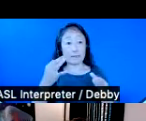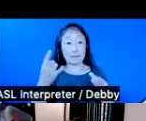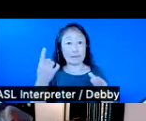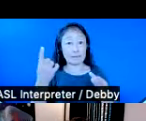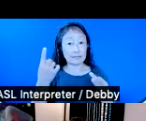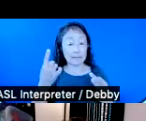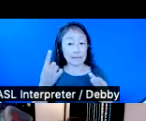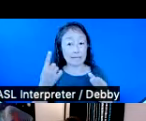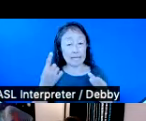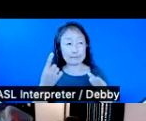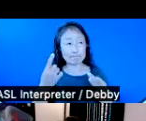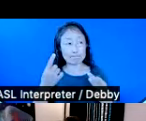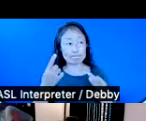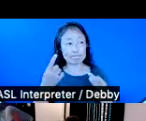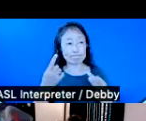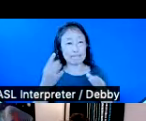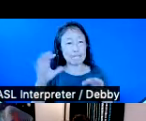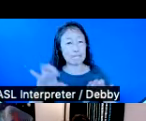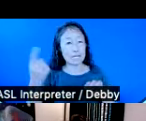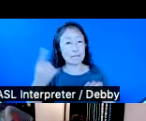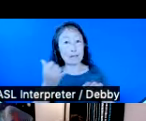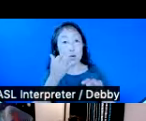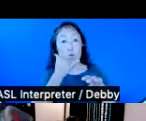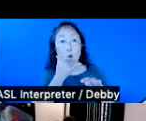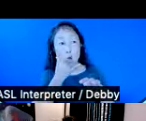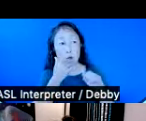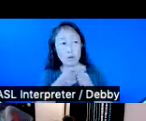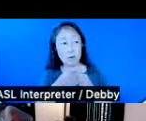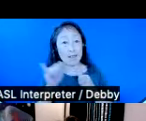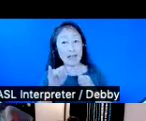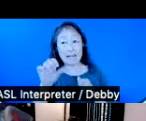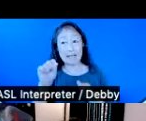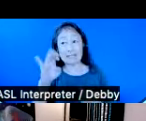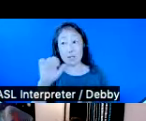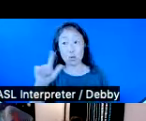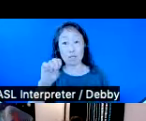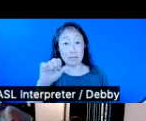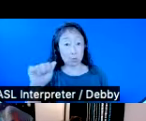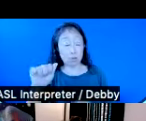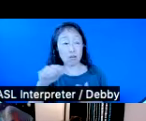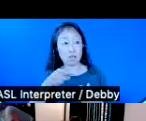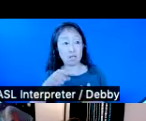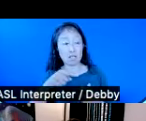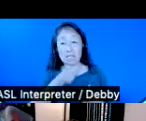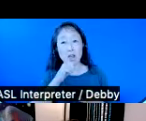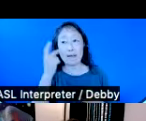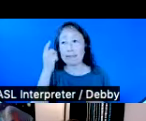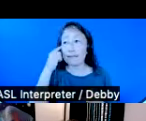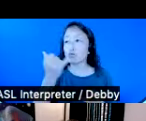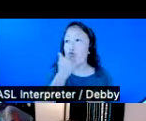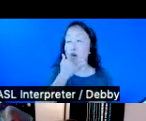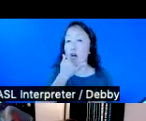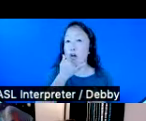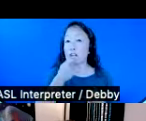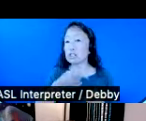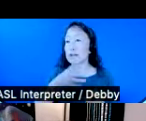doesn't see it as being wrong. She kind of accepts it. And then when she tells me about it or something, I try